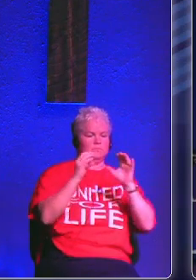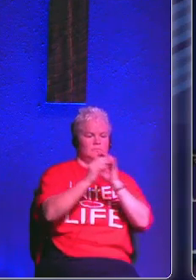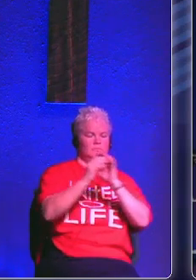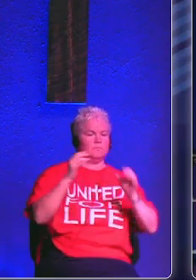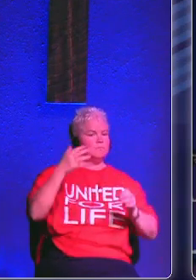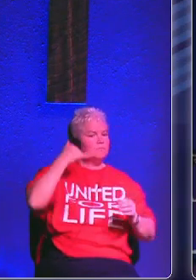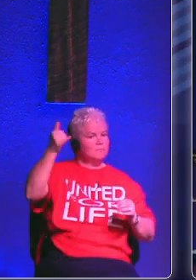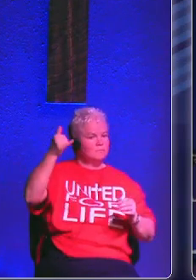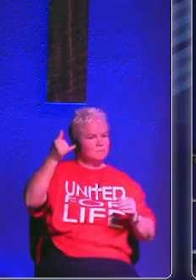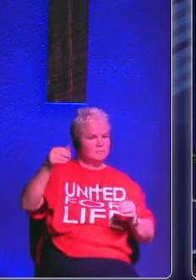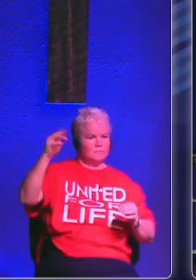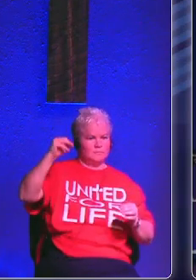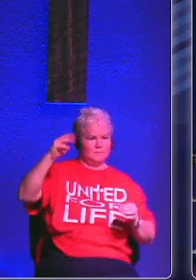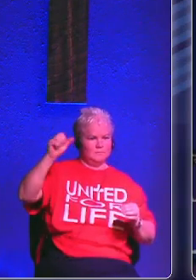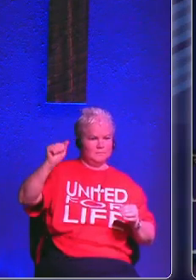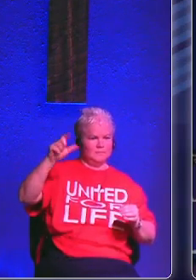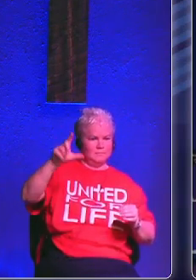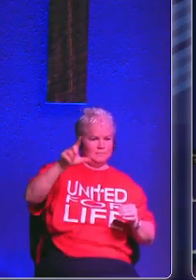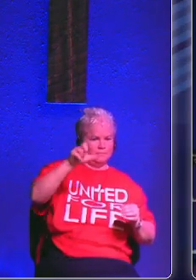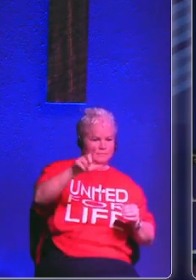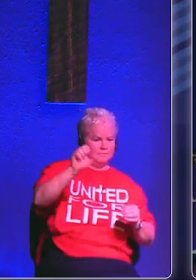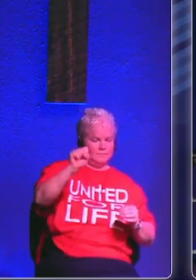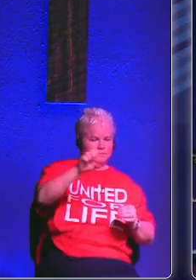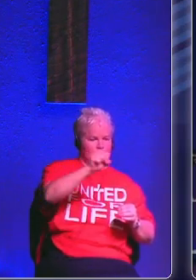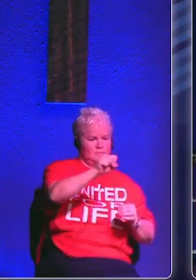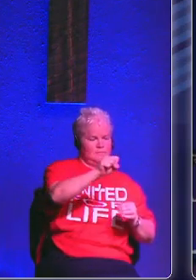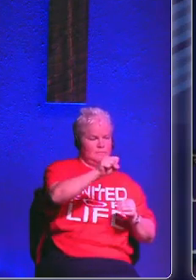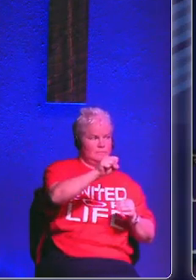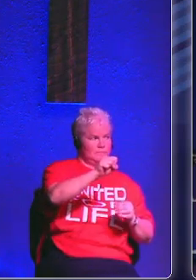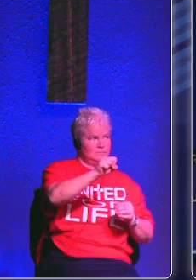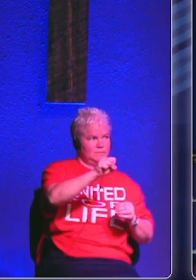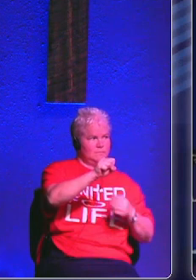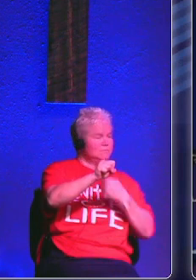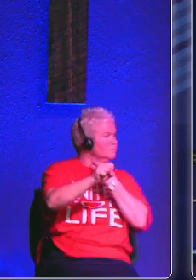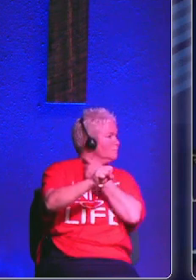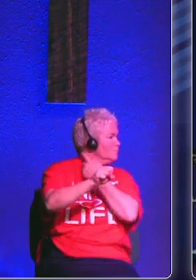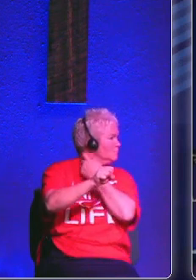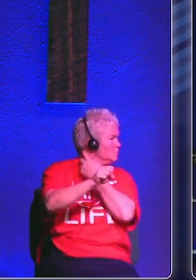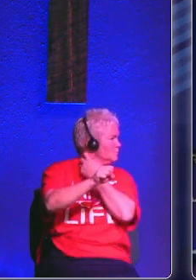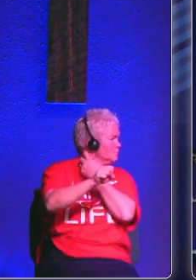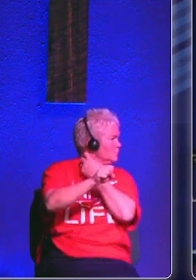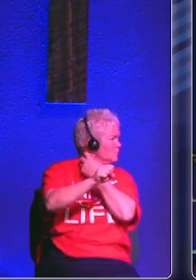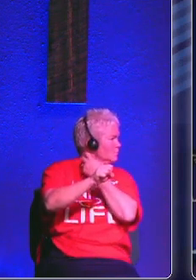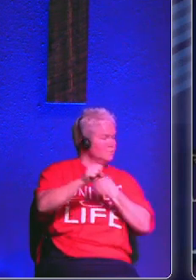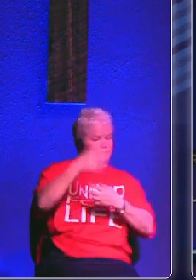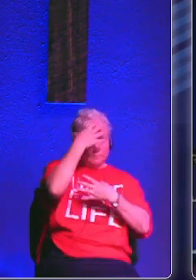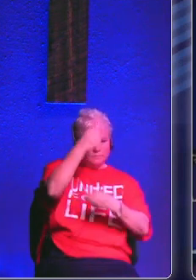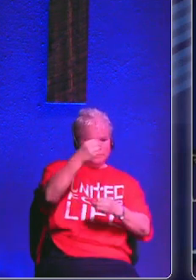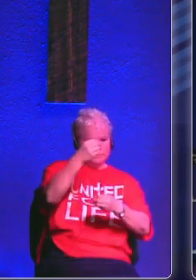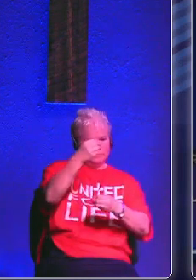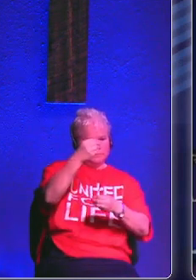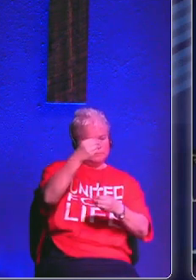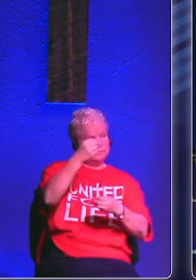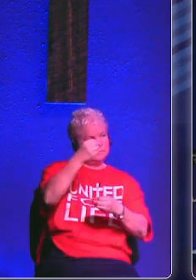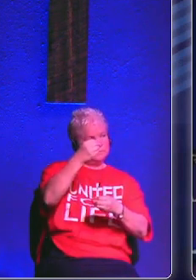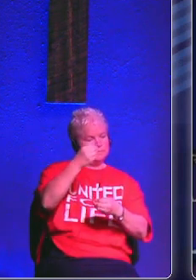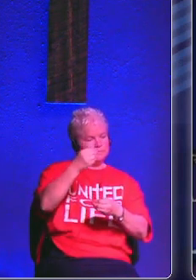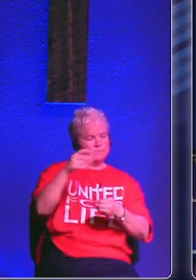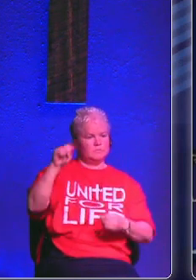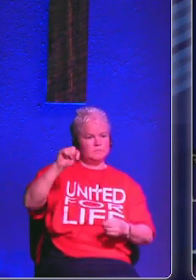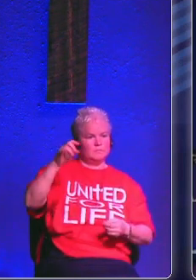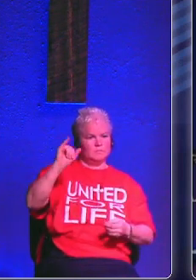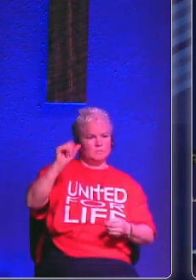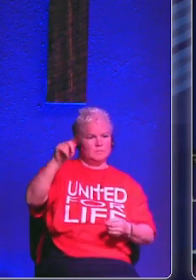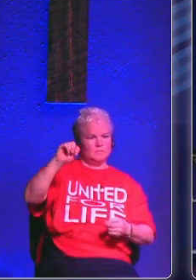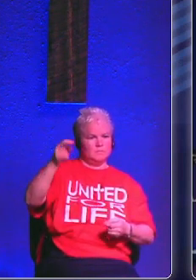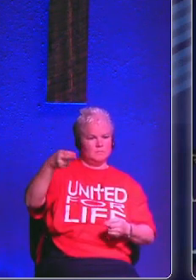conversations, and he kept calling it mass. No, we don't do mass and things like that. But it was just interesting. So for us,